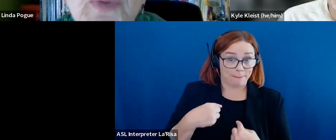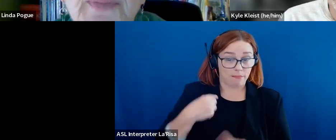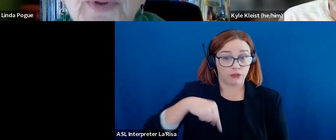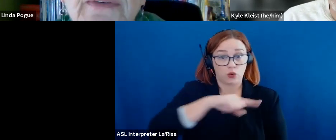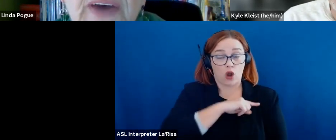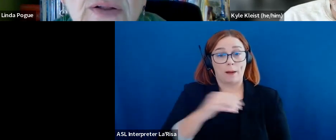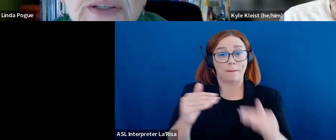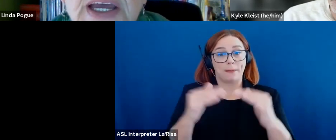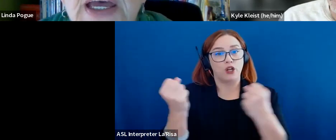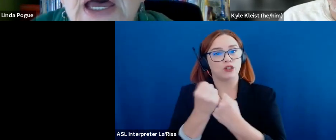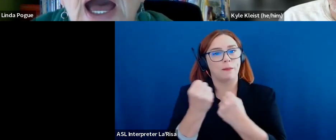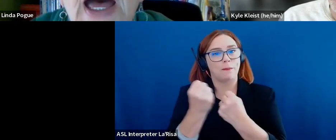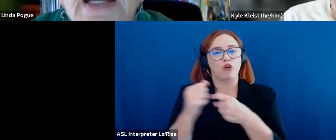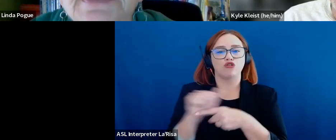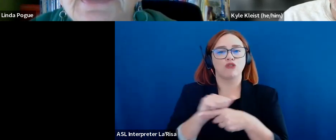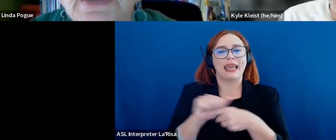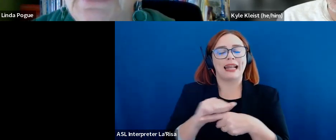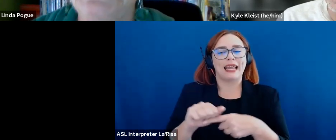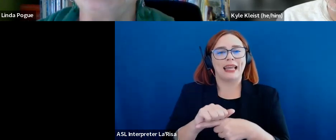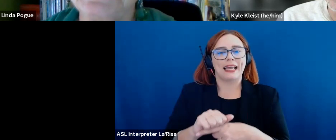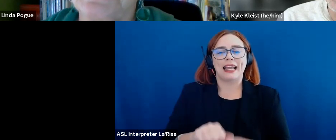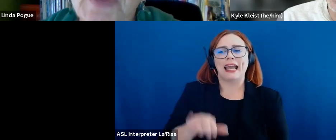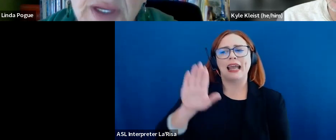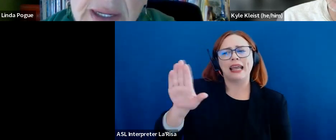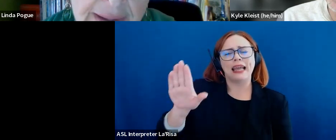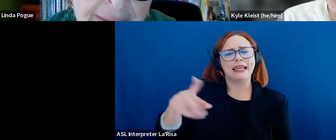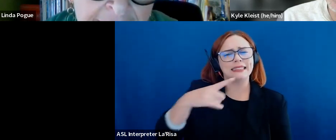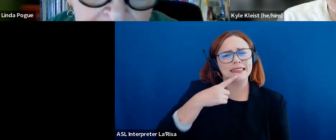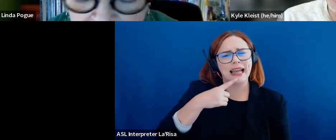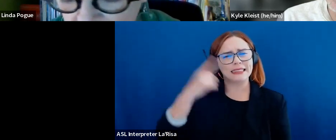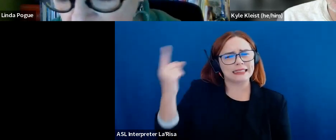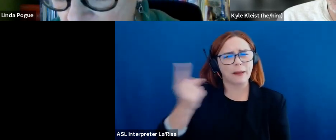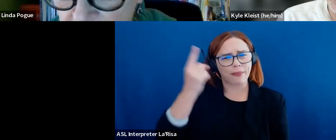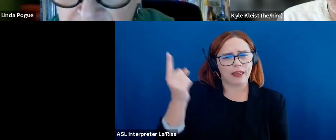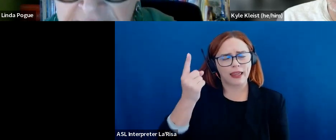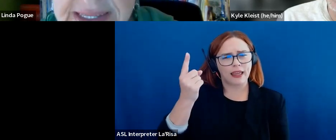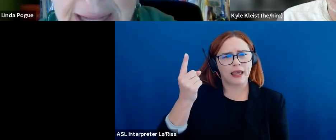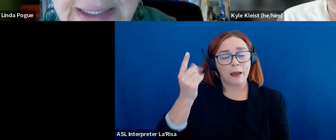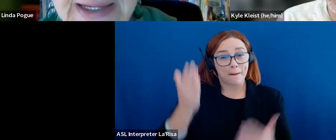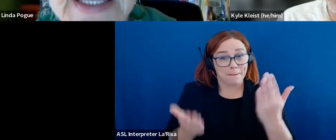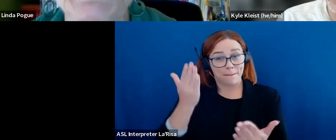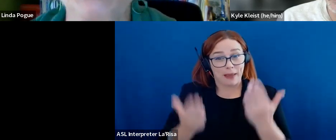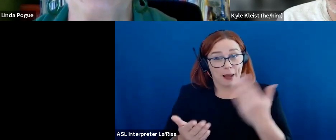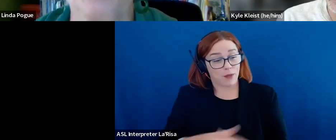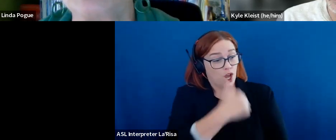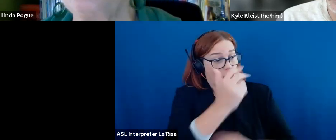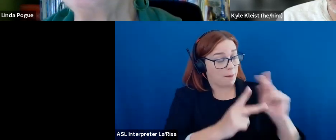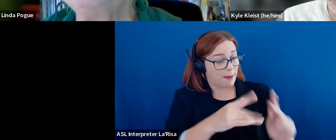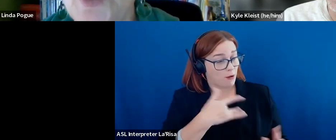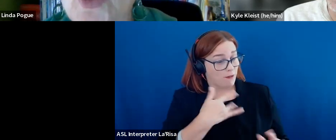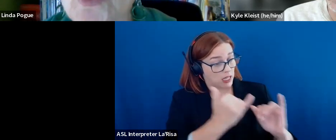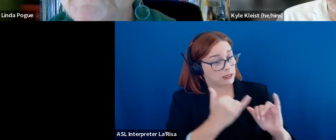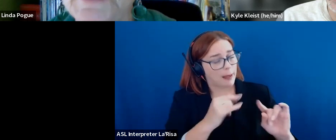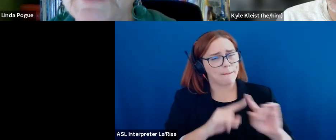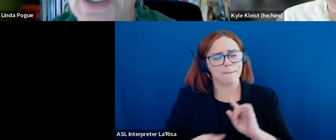what other people have felt. And he had said something, and it wasn't exactly like this, but something along the